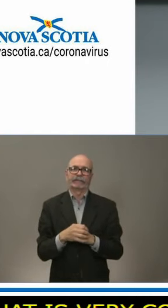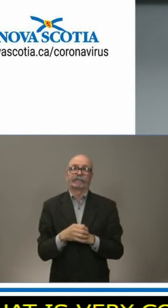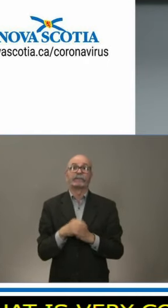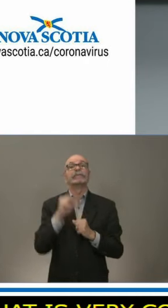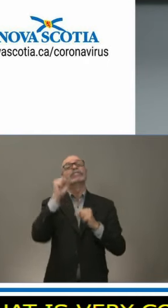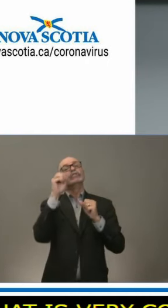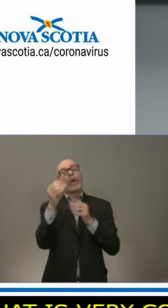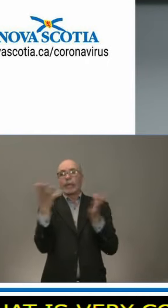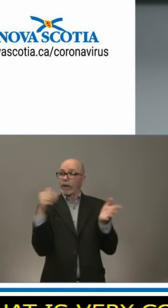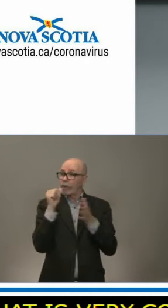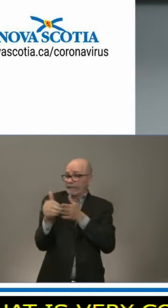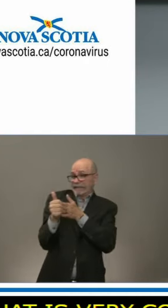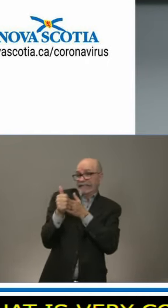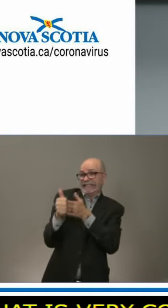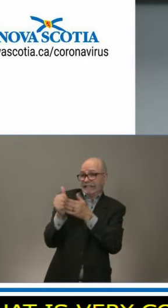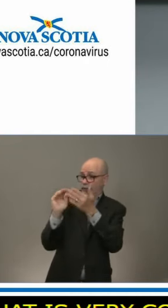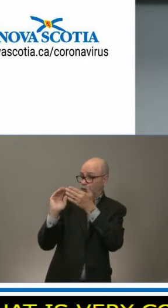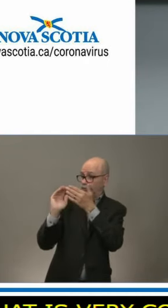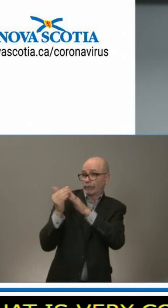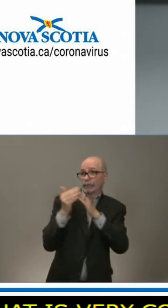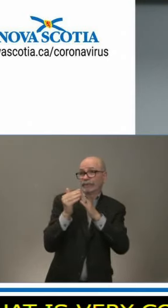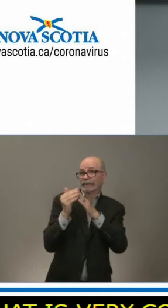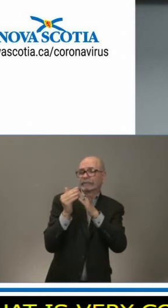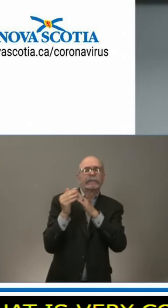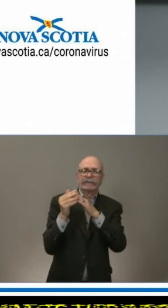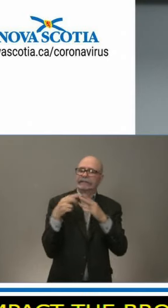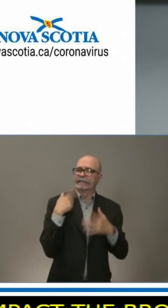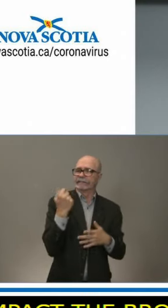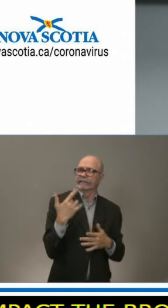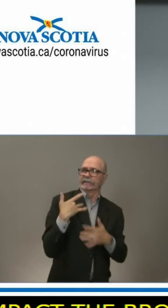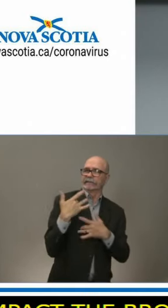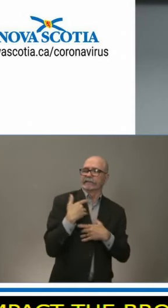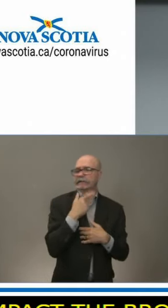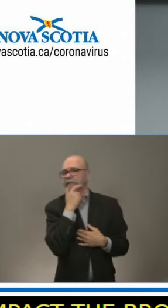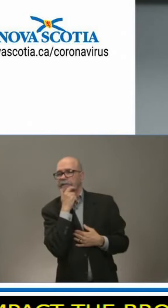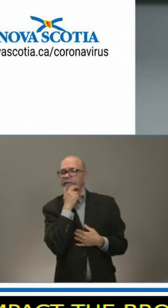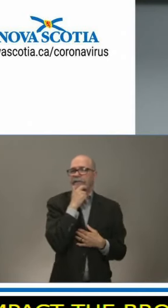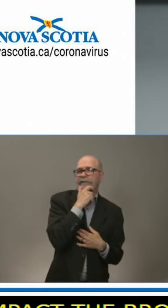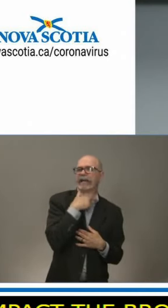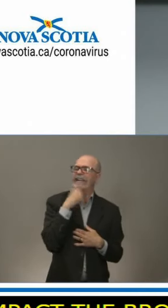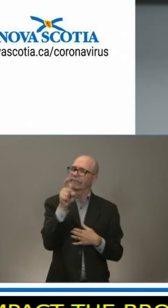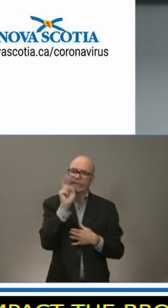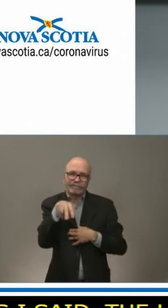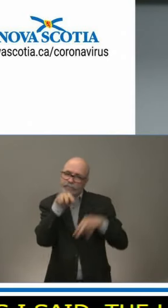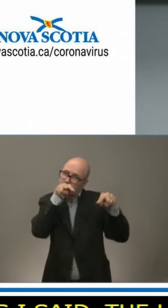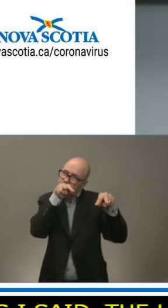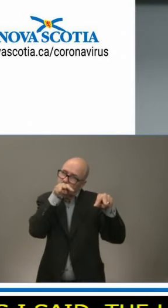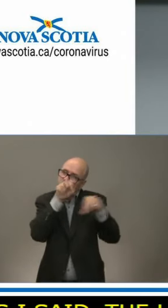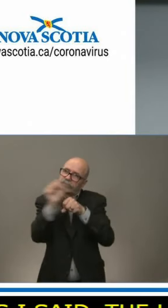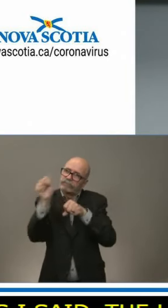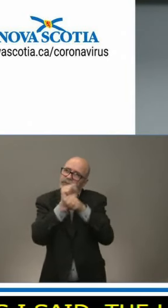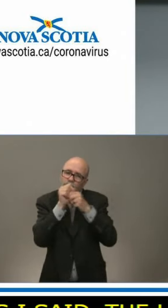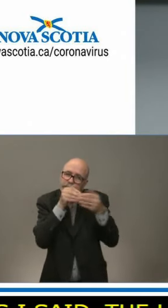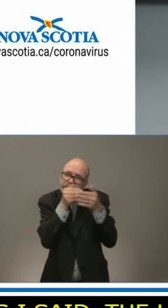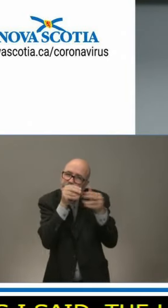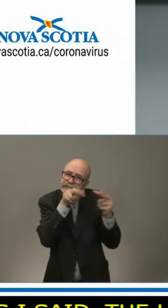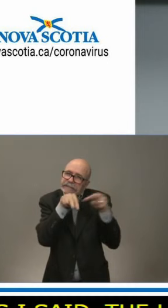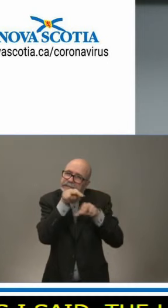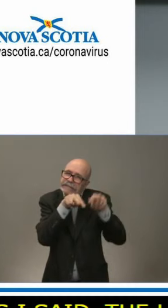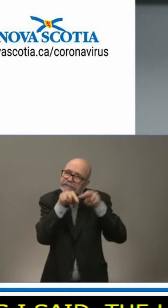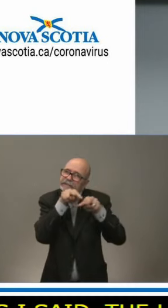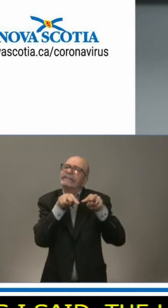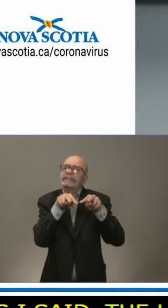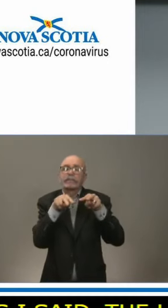communities are equally concerned and working closely with us. Unfortunately, there are groups in these communities that